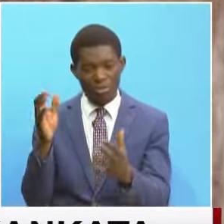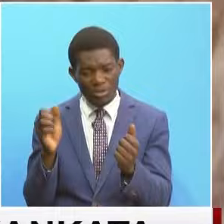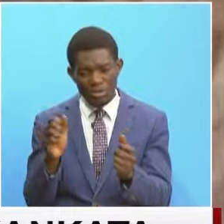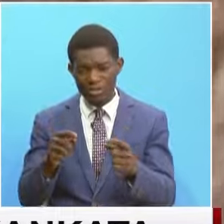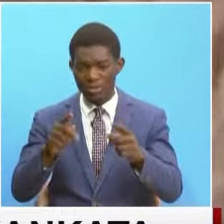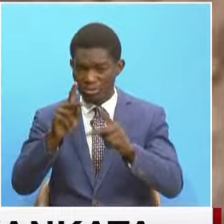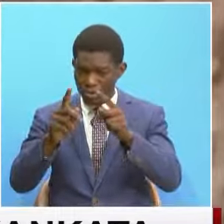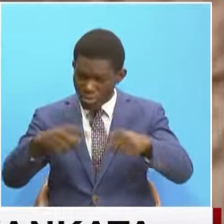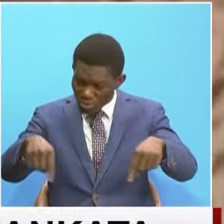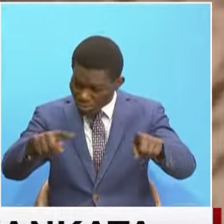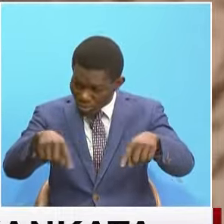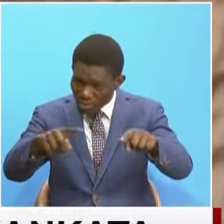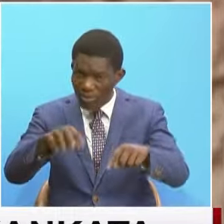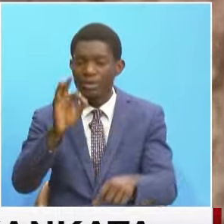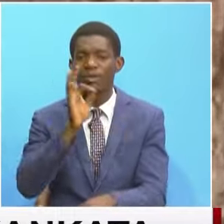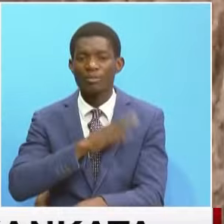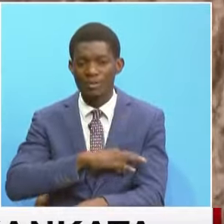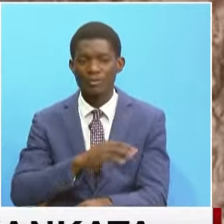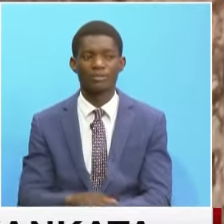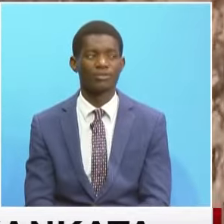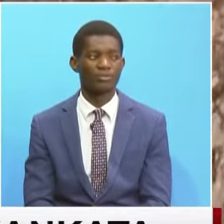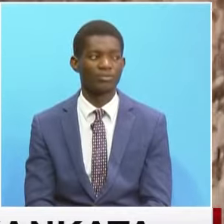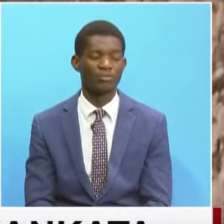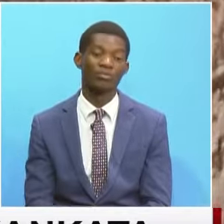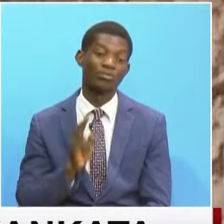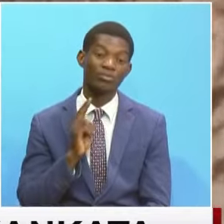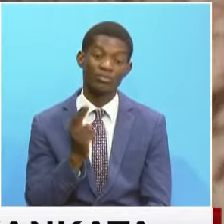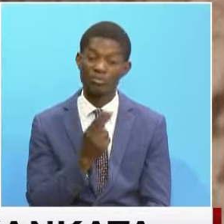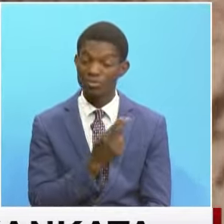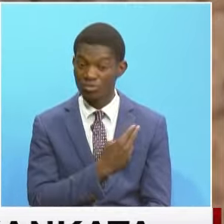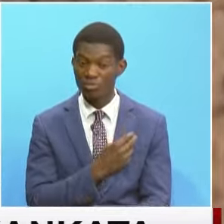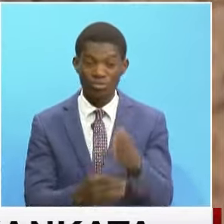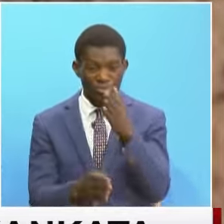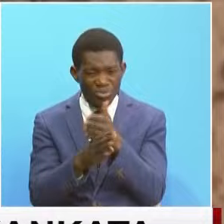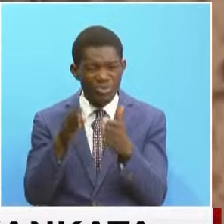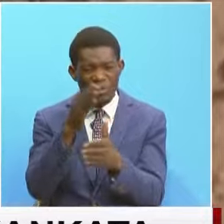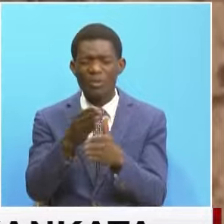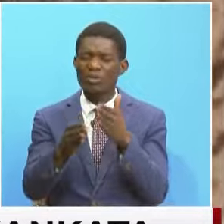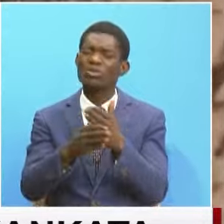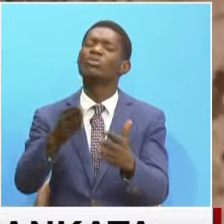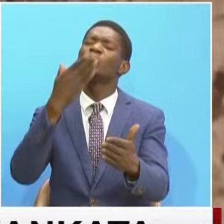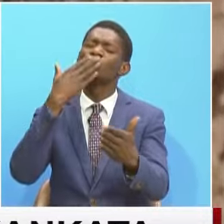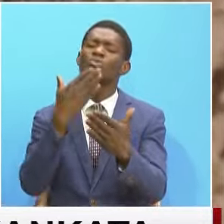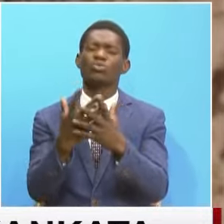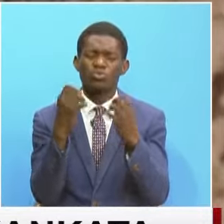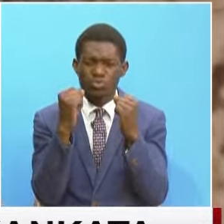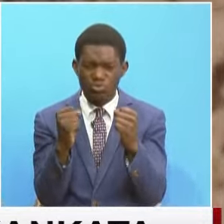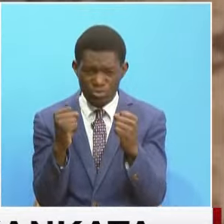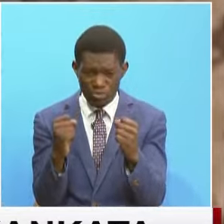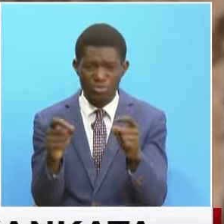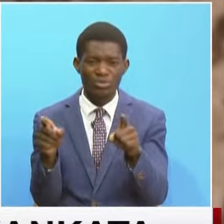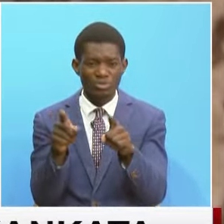support is through the construction of quality housing units, classrooms, provision of